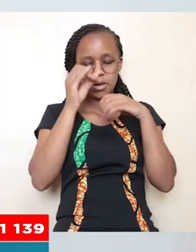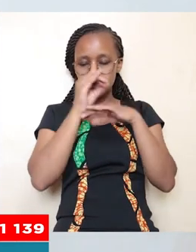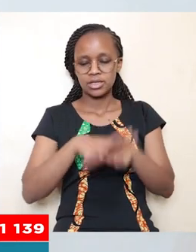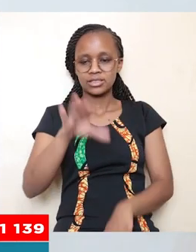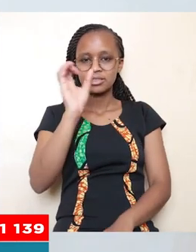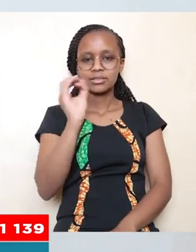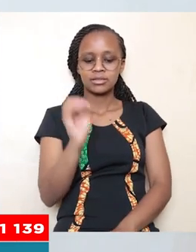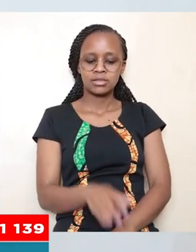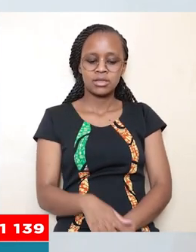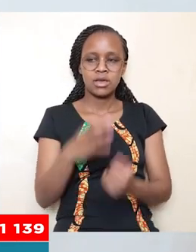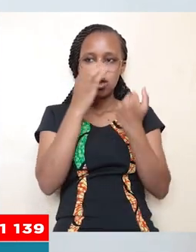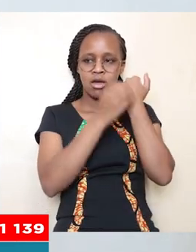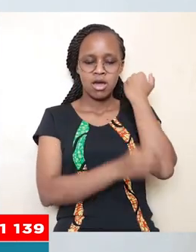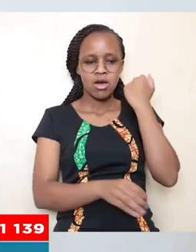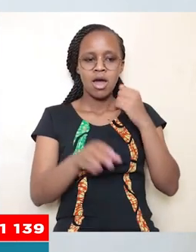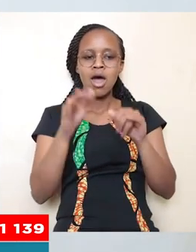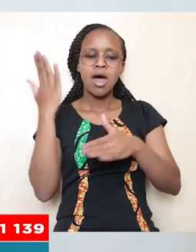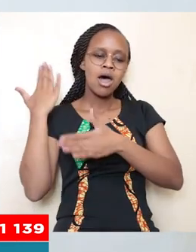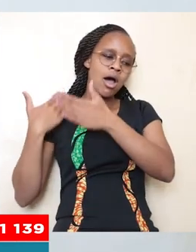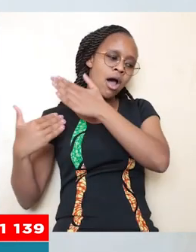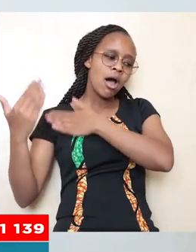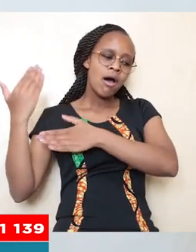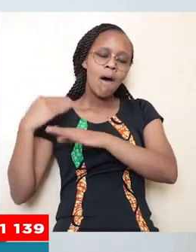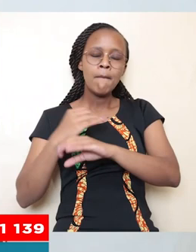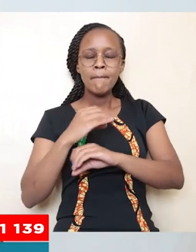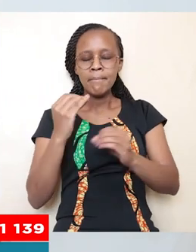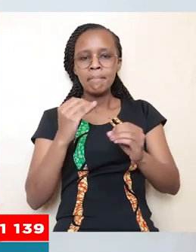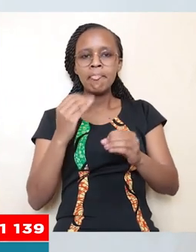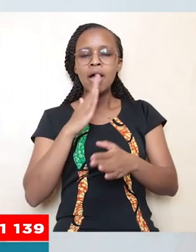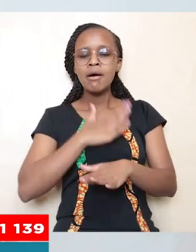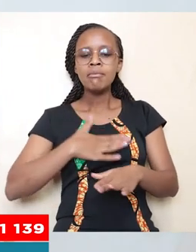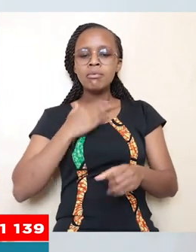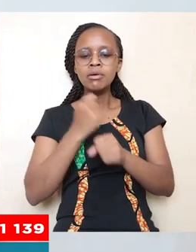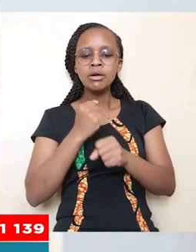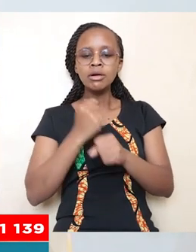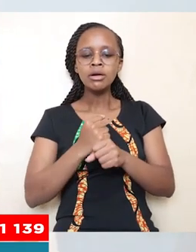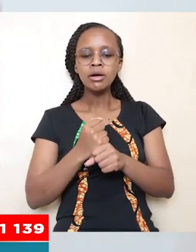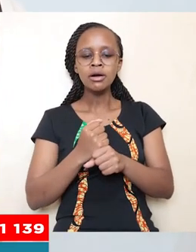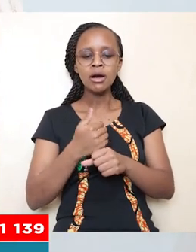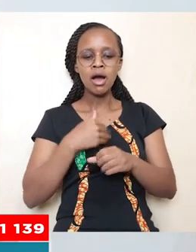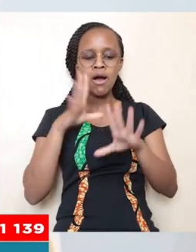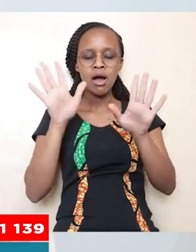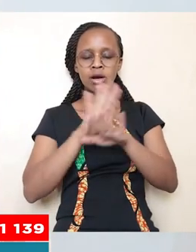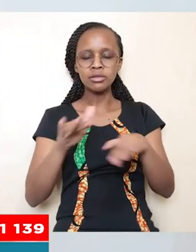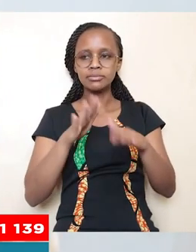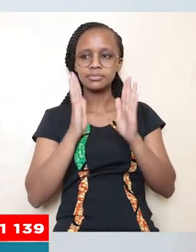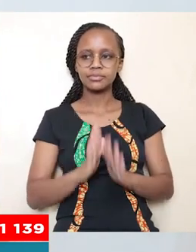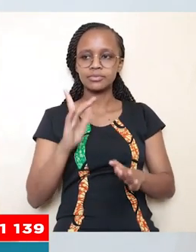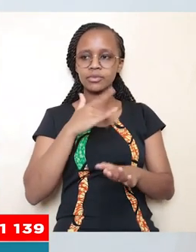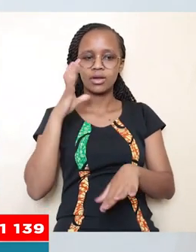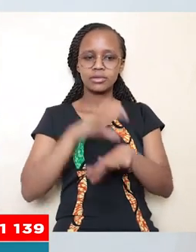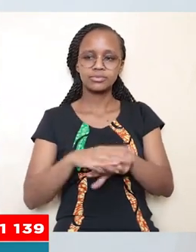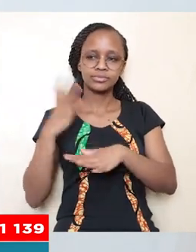blessing. Poverty is not an inheritance. Please work. There is nobody who inherits